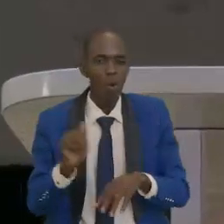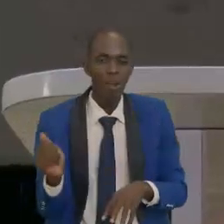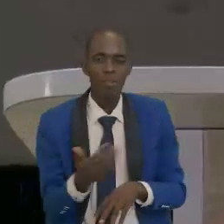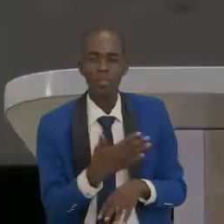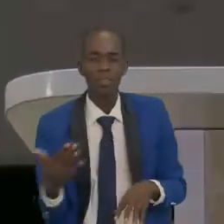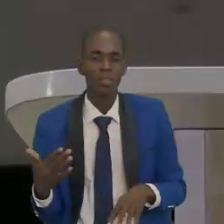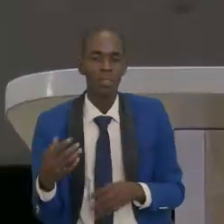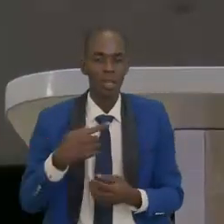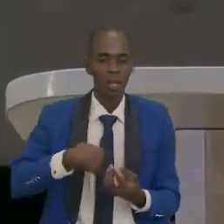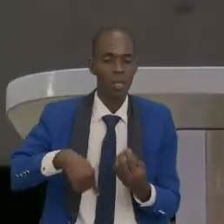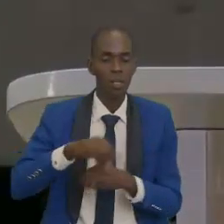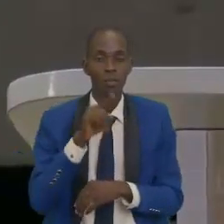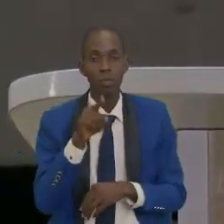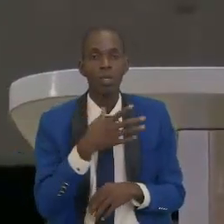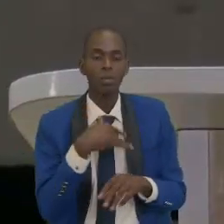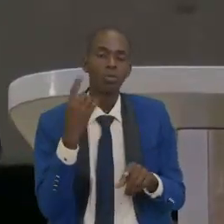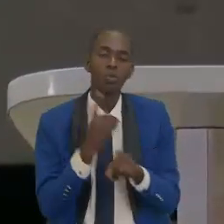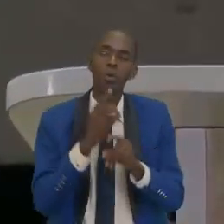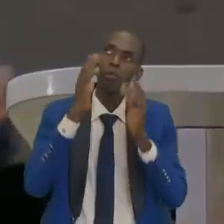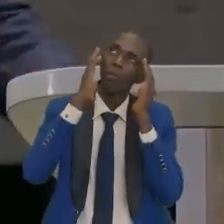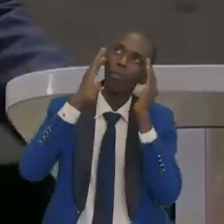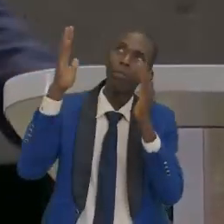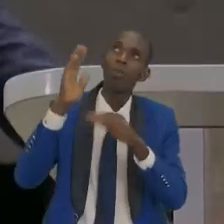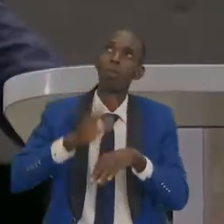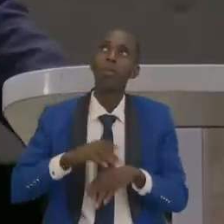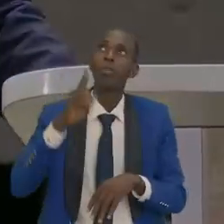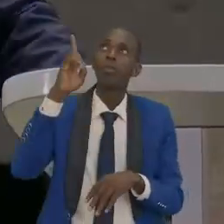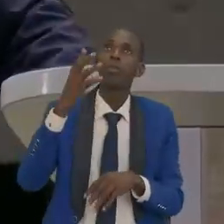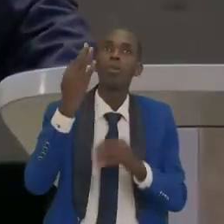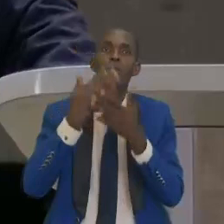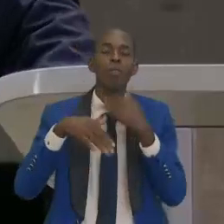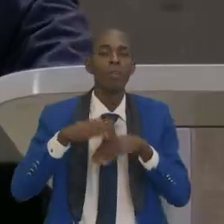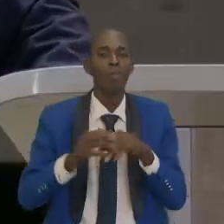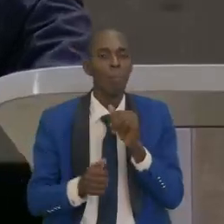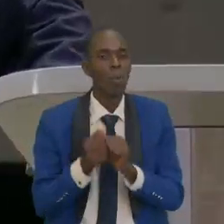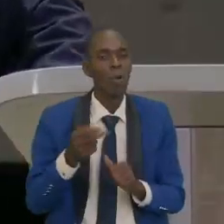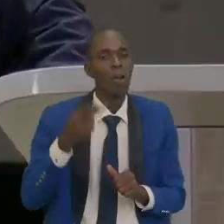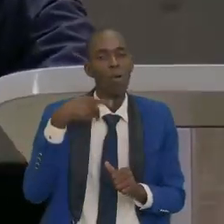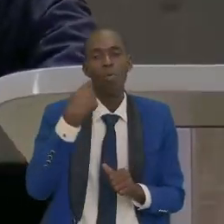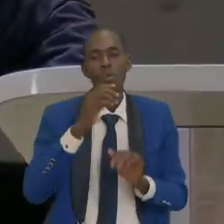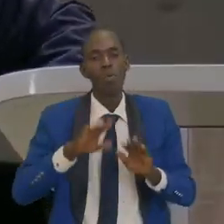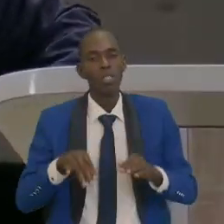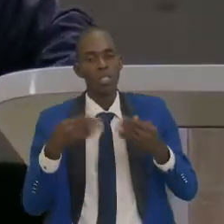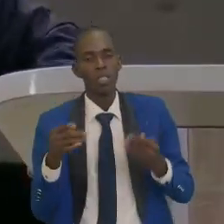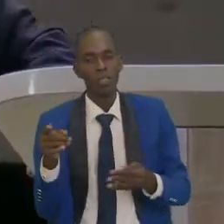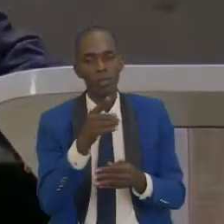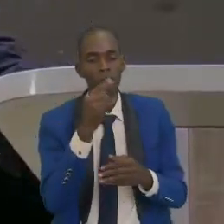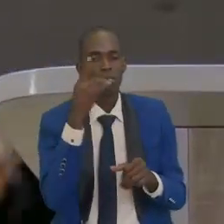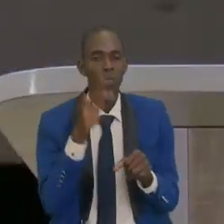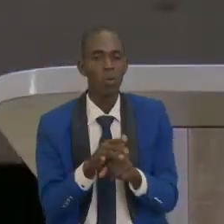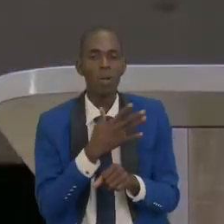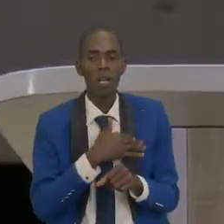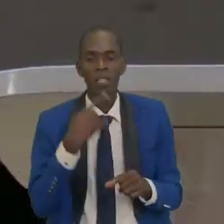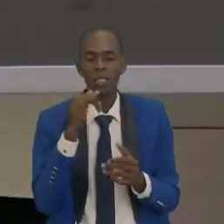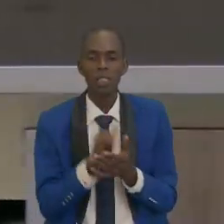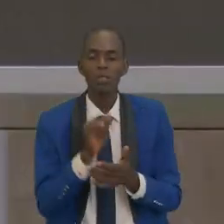and you look to the god of Heaven the most high who gave the promise and he said surely this is what you